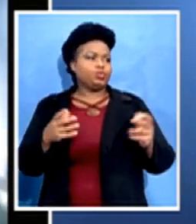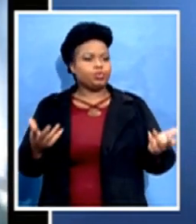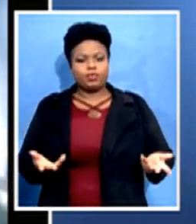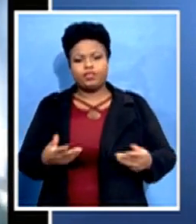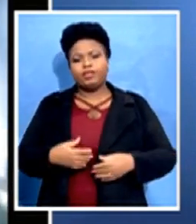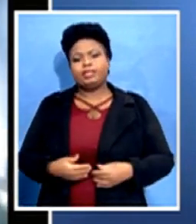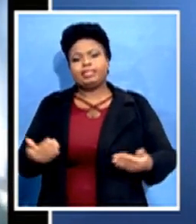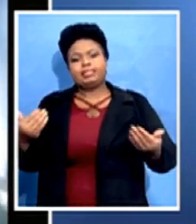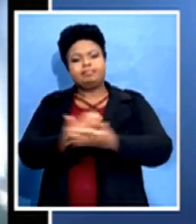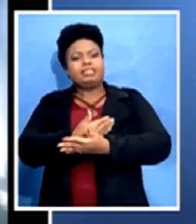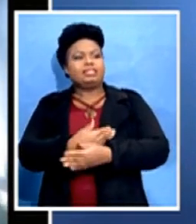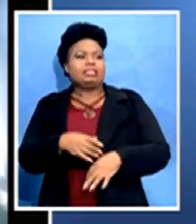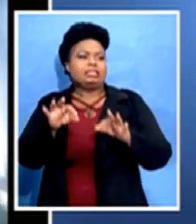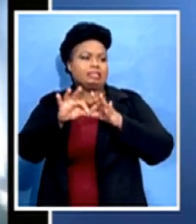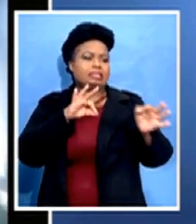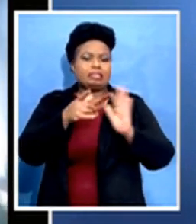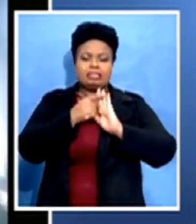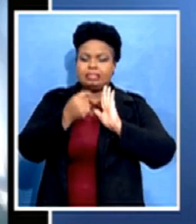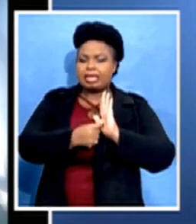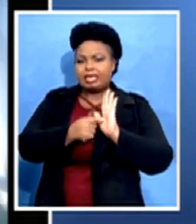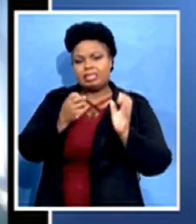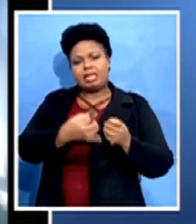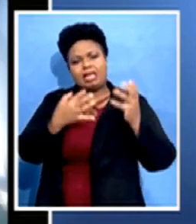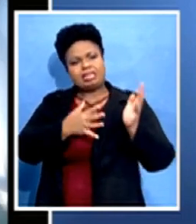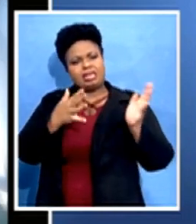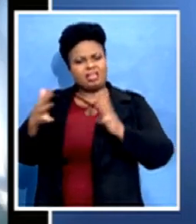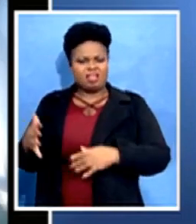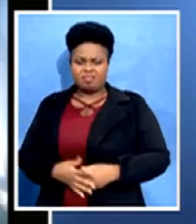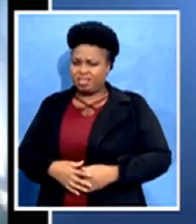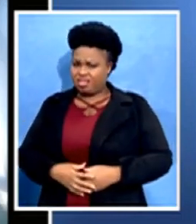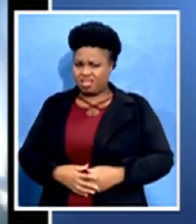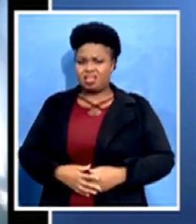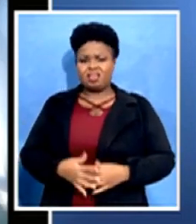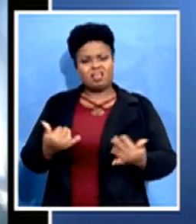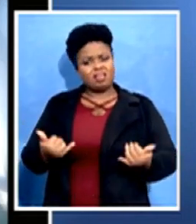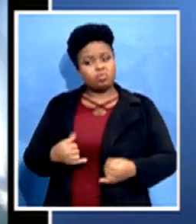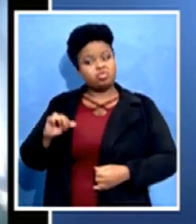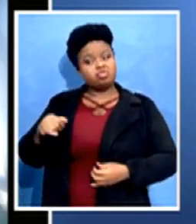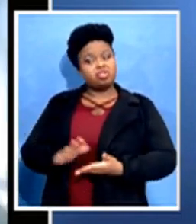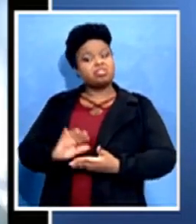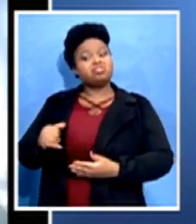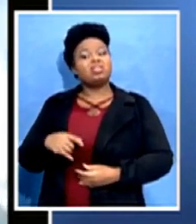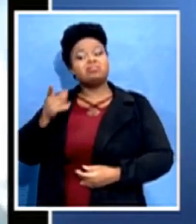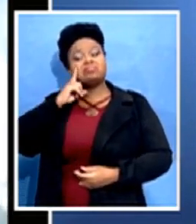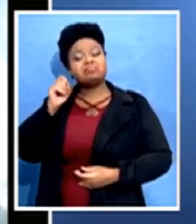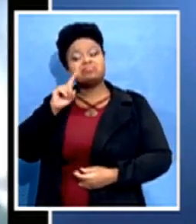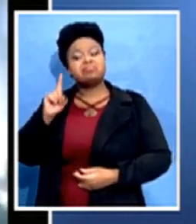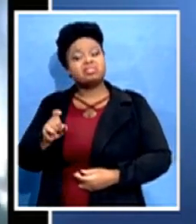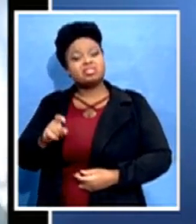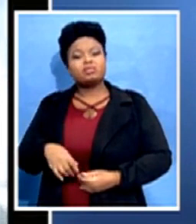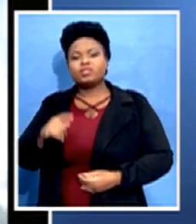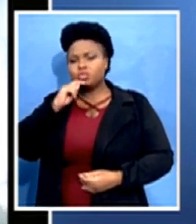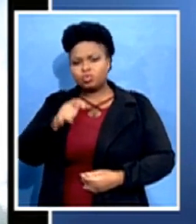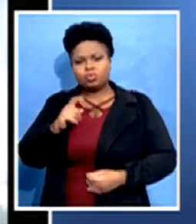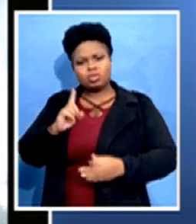and all that. With this Johnson & Johnson, they are questioning the issue of clinical trials. Were they comprehensive, those